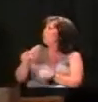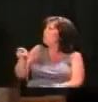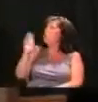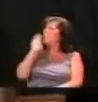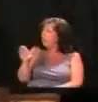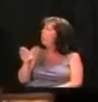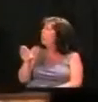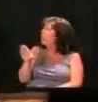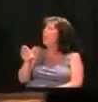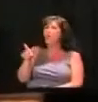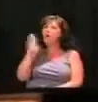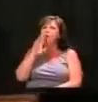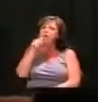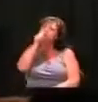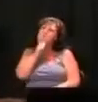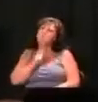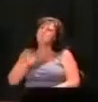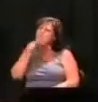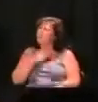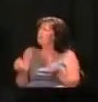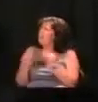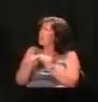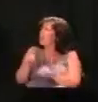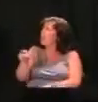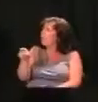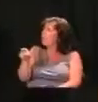She would have tolerated more.